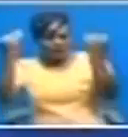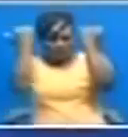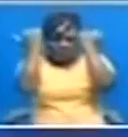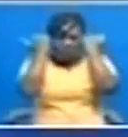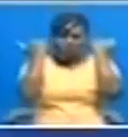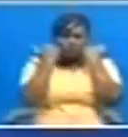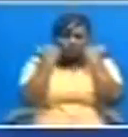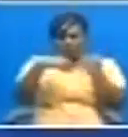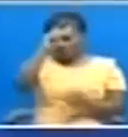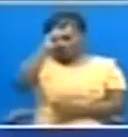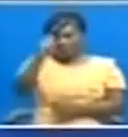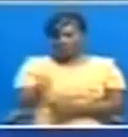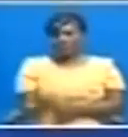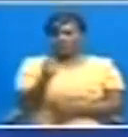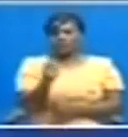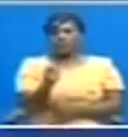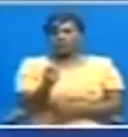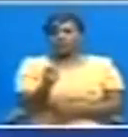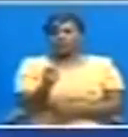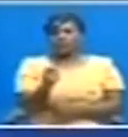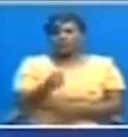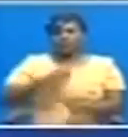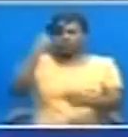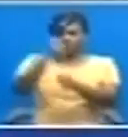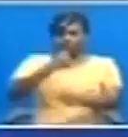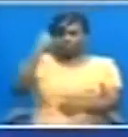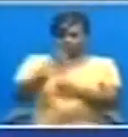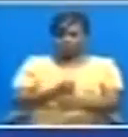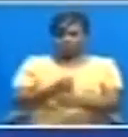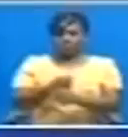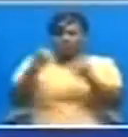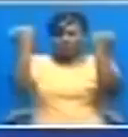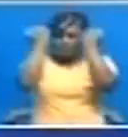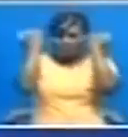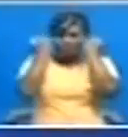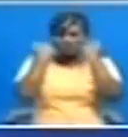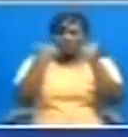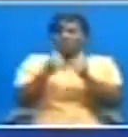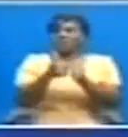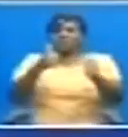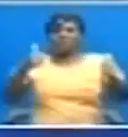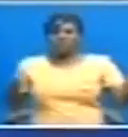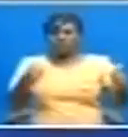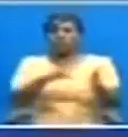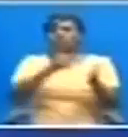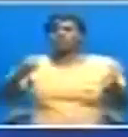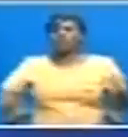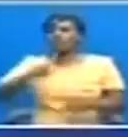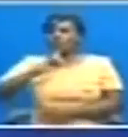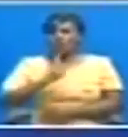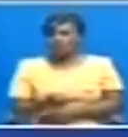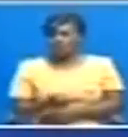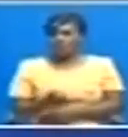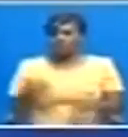Appeal. Justice Nelson Abuodha of the Employment and Labour Relations declined to lift the orders suspending